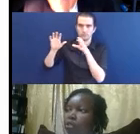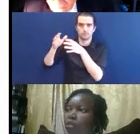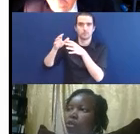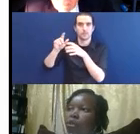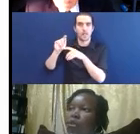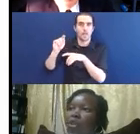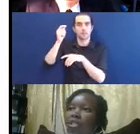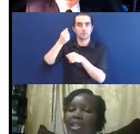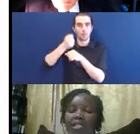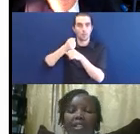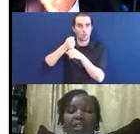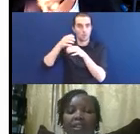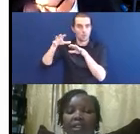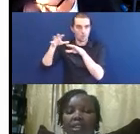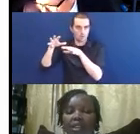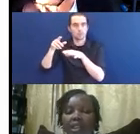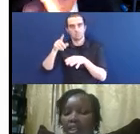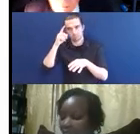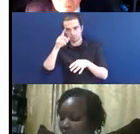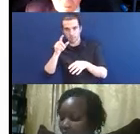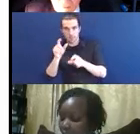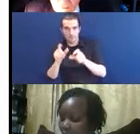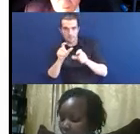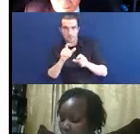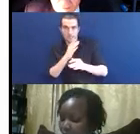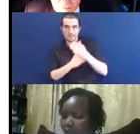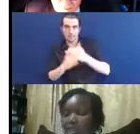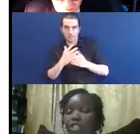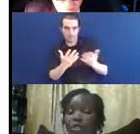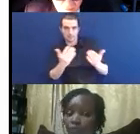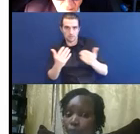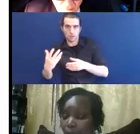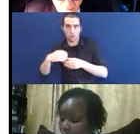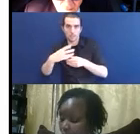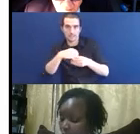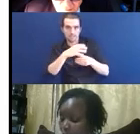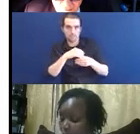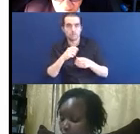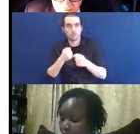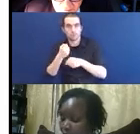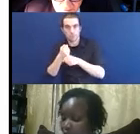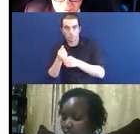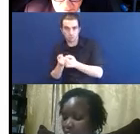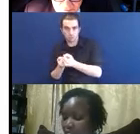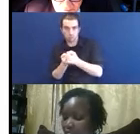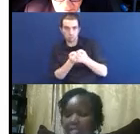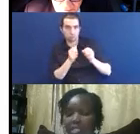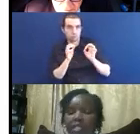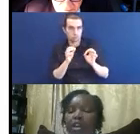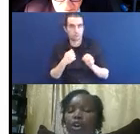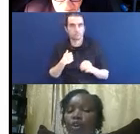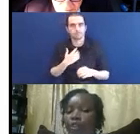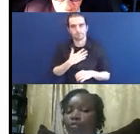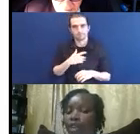will also cite the Kenya Institute for Public Policy Research and